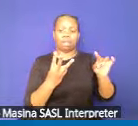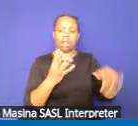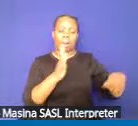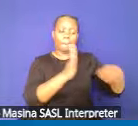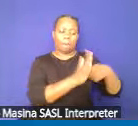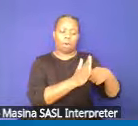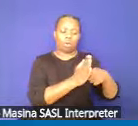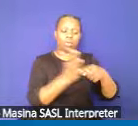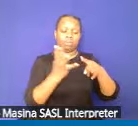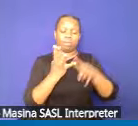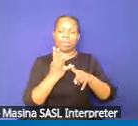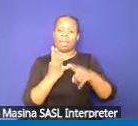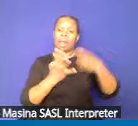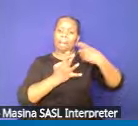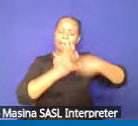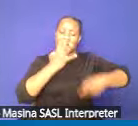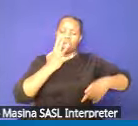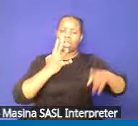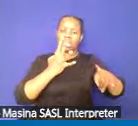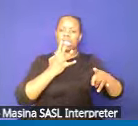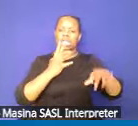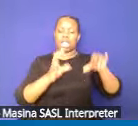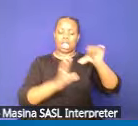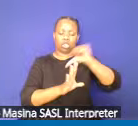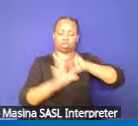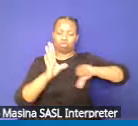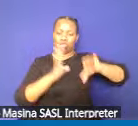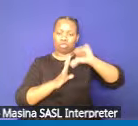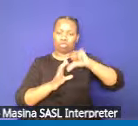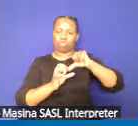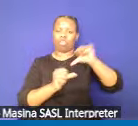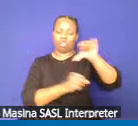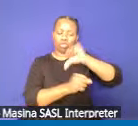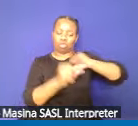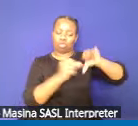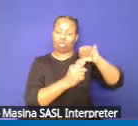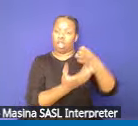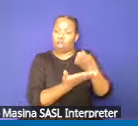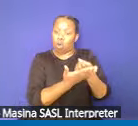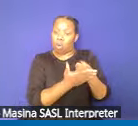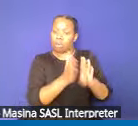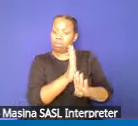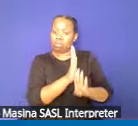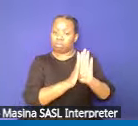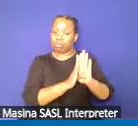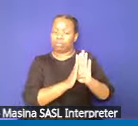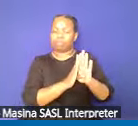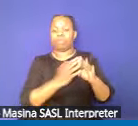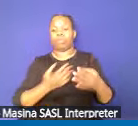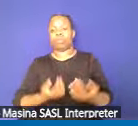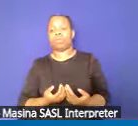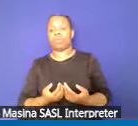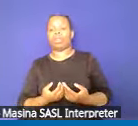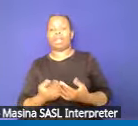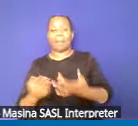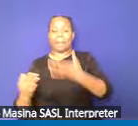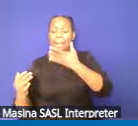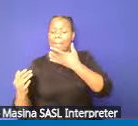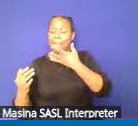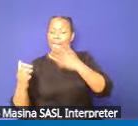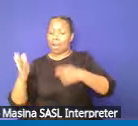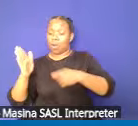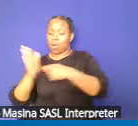supply development, socio-economic development. Okay. Preferential procurement is the framework that